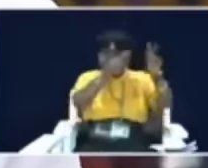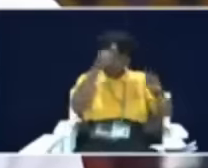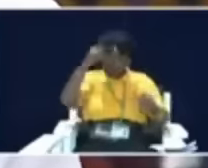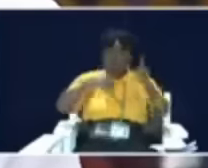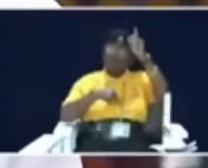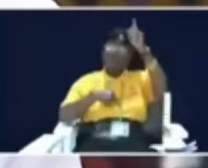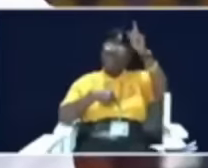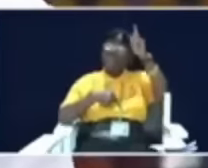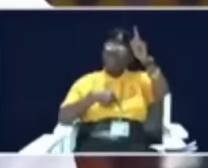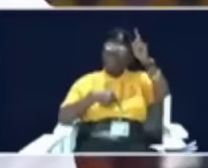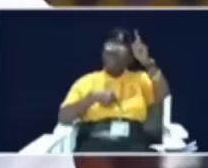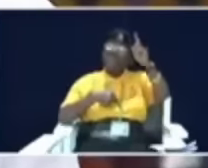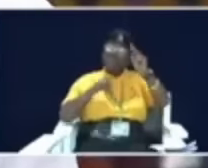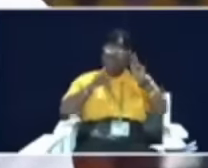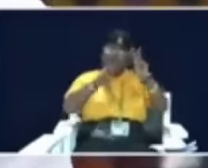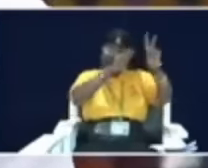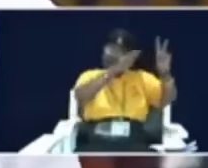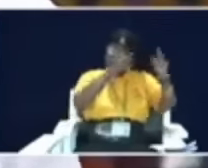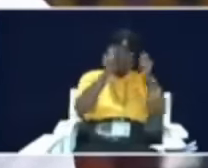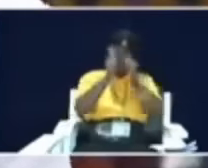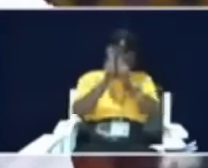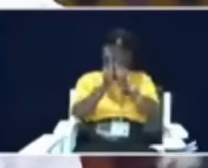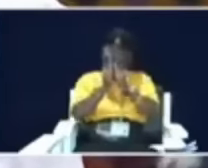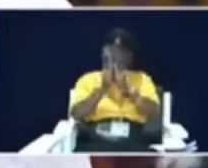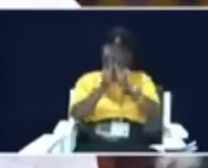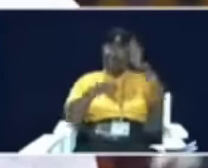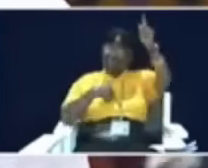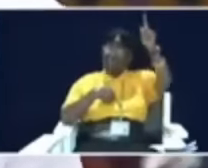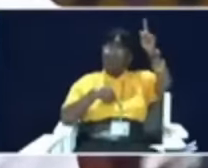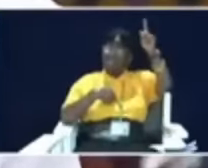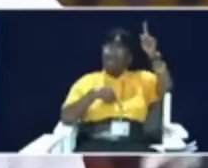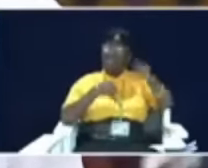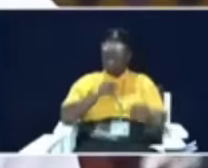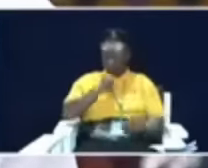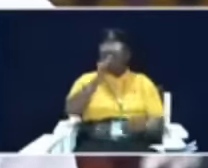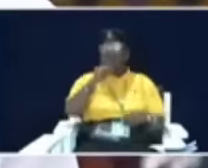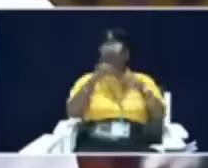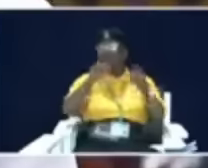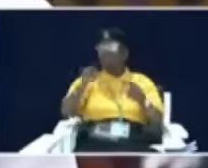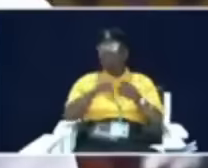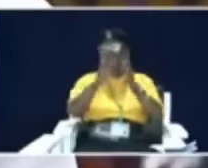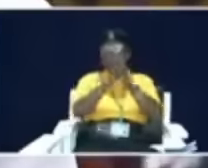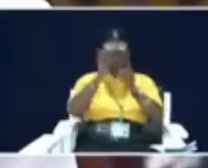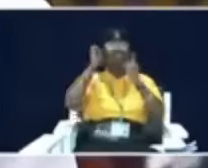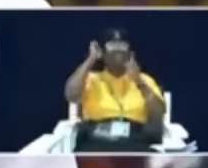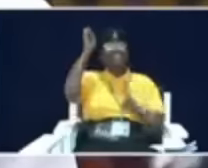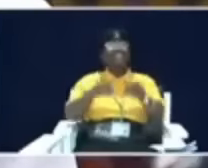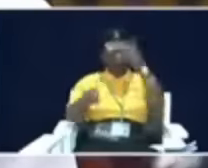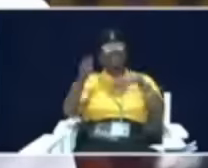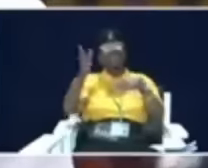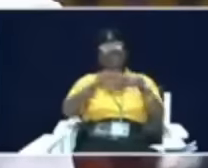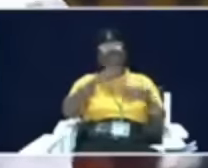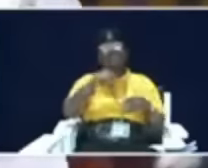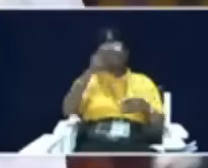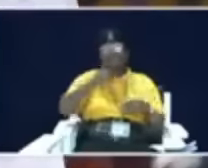Watch with me for 1 hour. I mean, watch with me, I'm going to pray. He came back and said, ah,